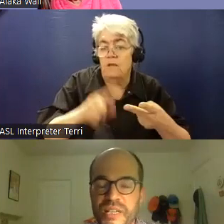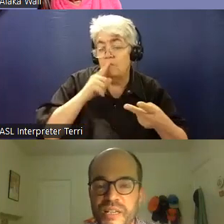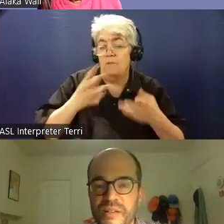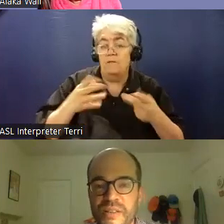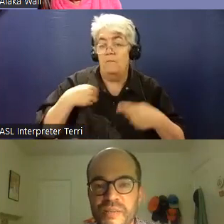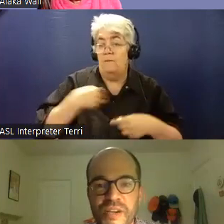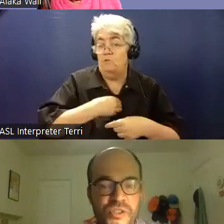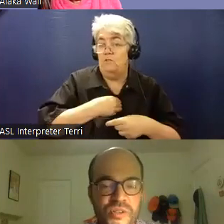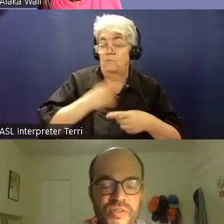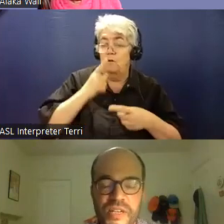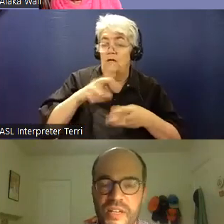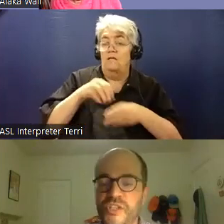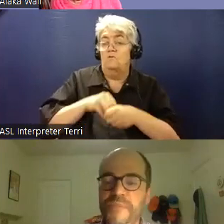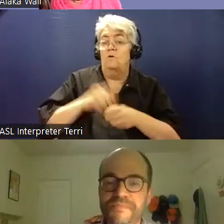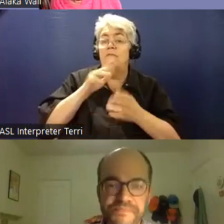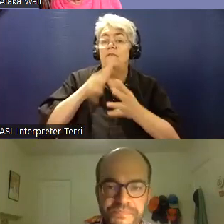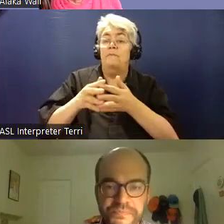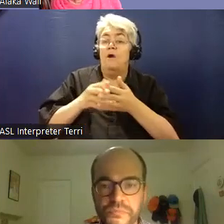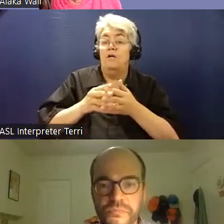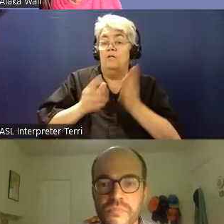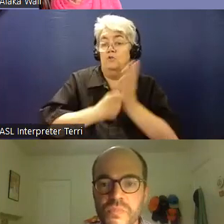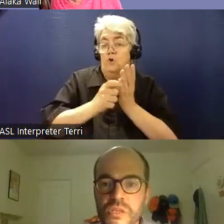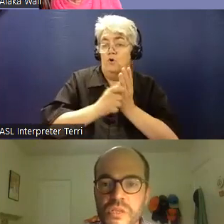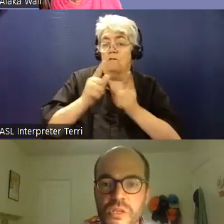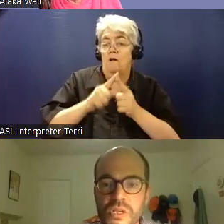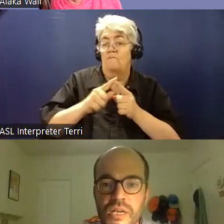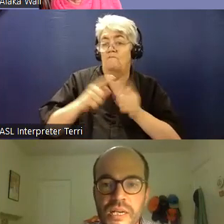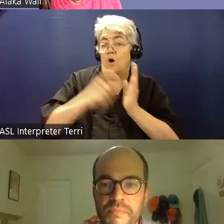include the American Journal of Archaeology.